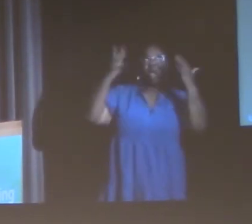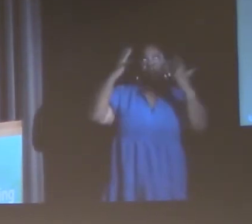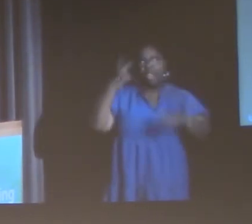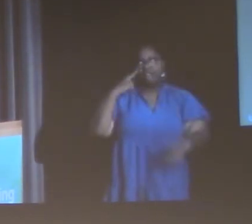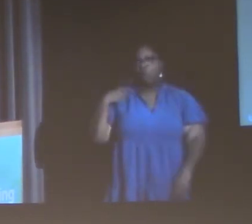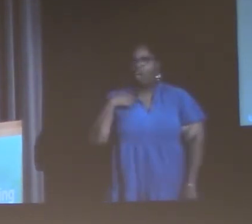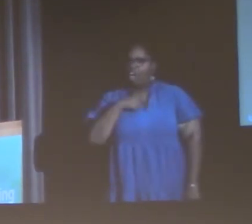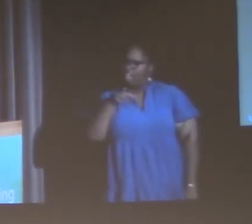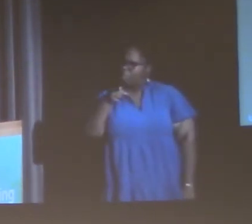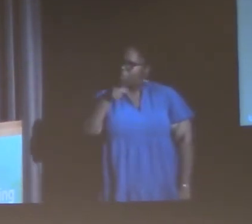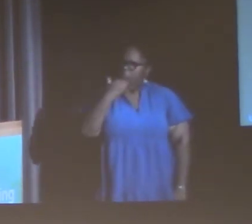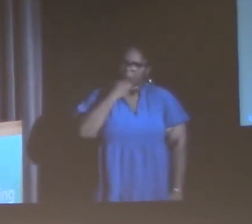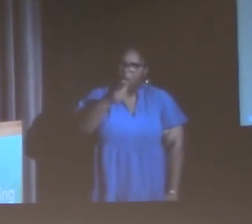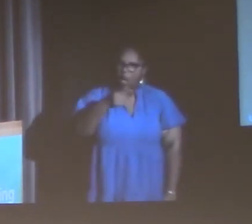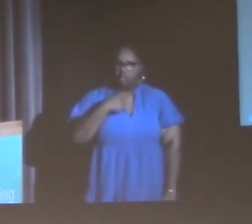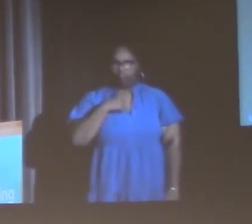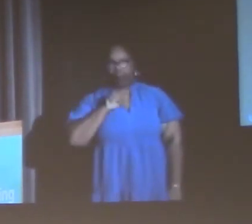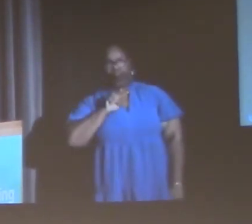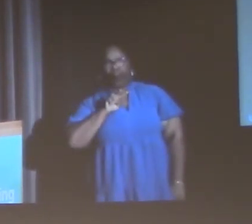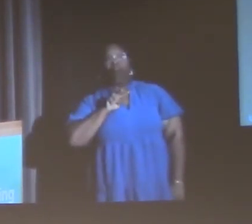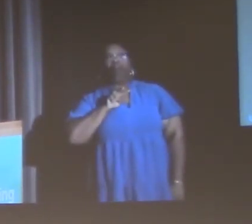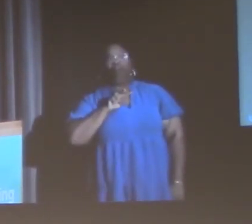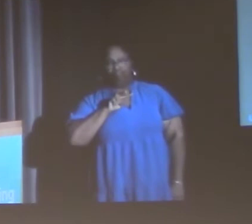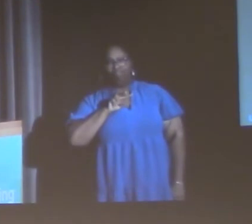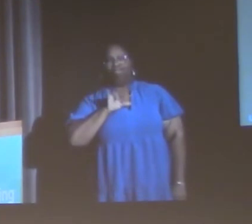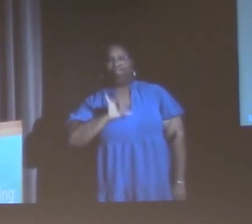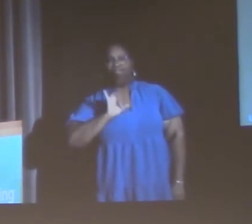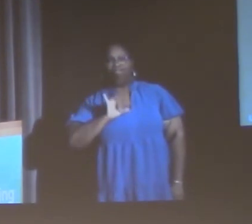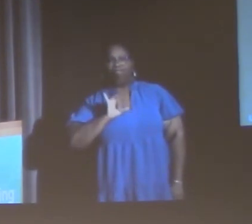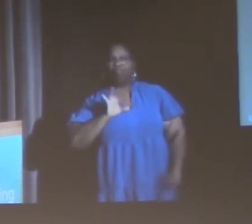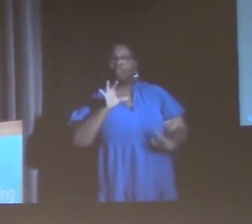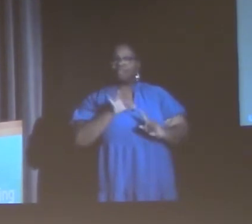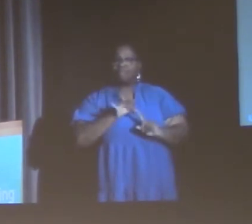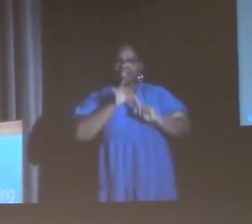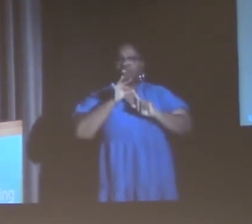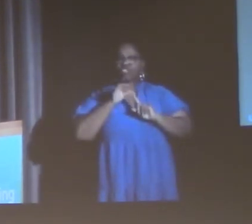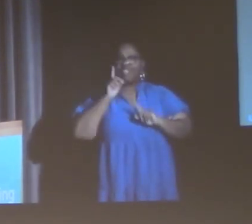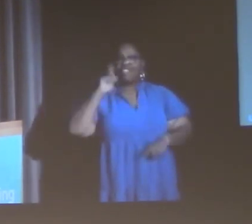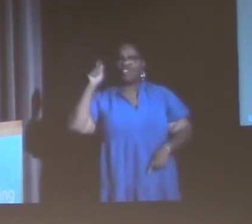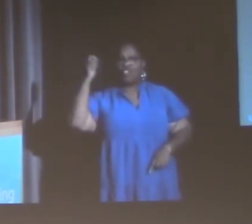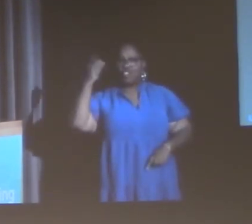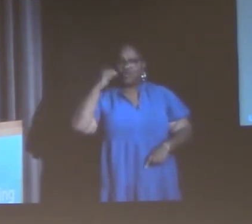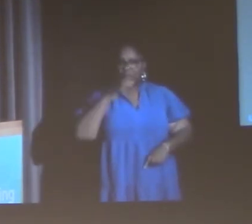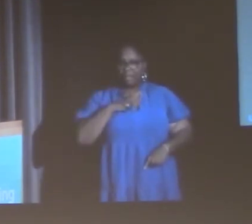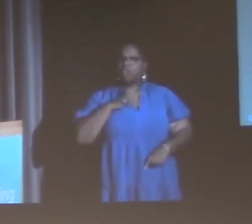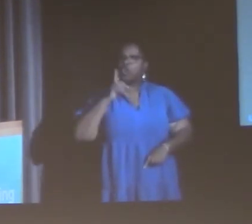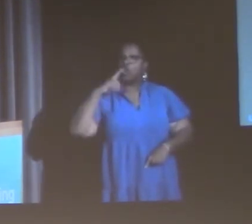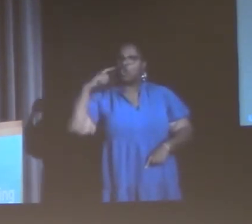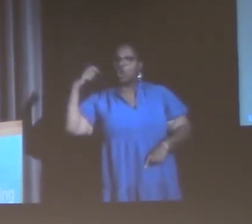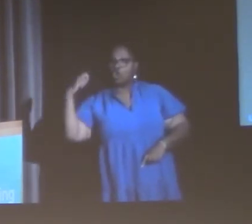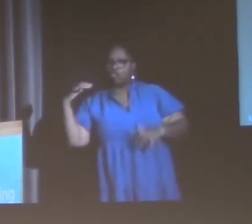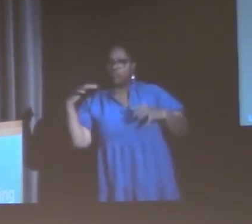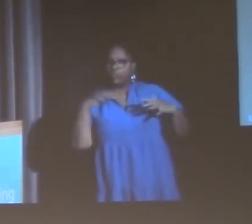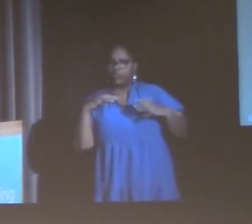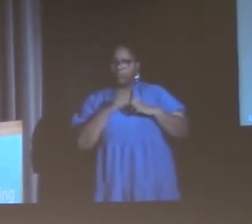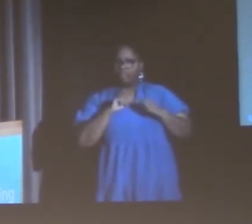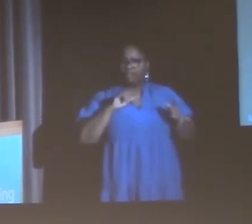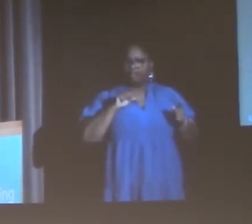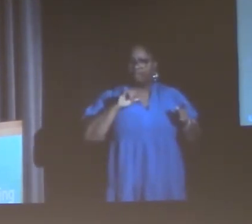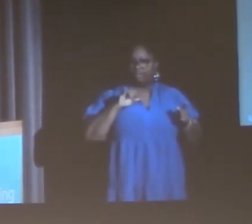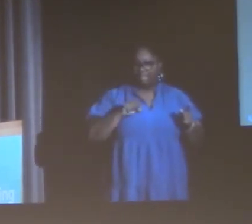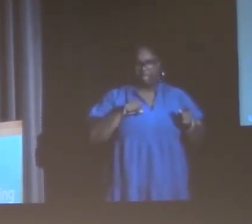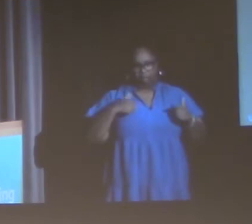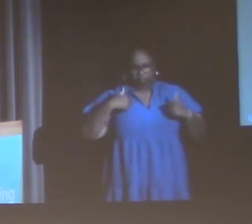different. And especially as a Kurdish woman, who we know that Kurdish were fighting them, it was even tougher for me